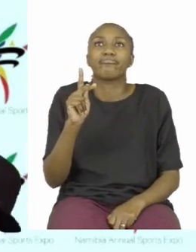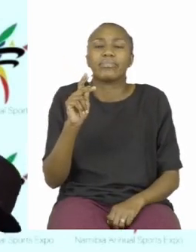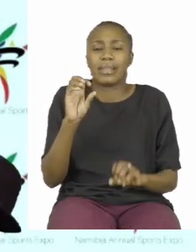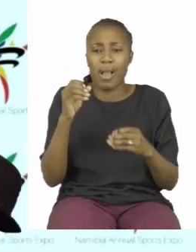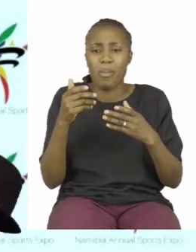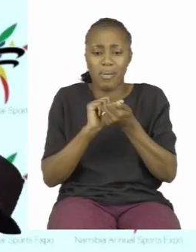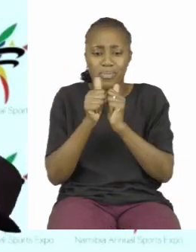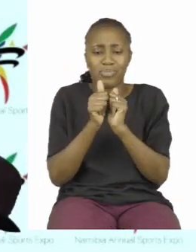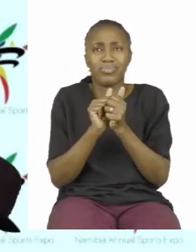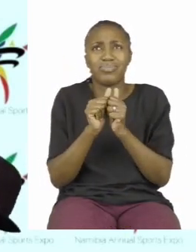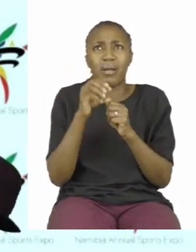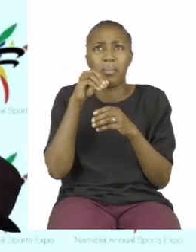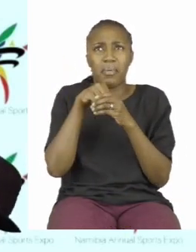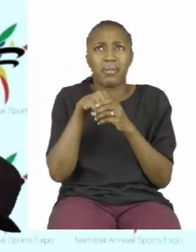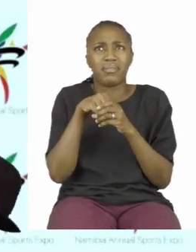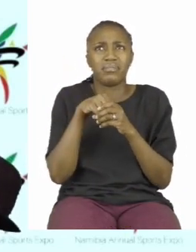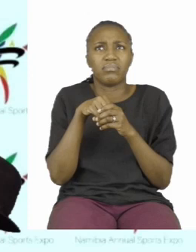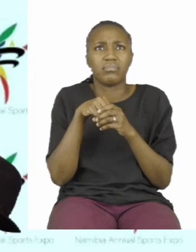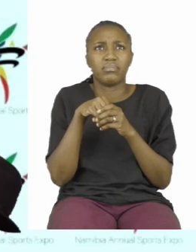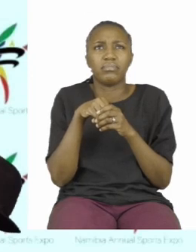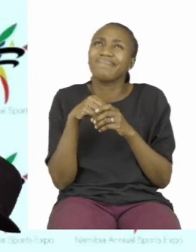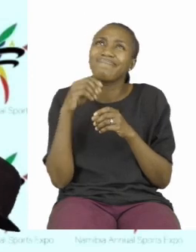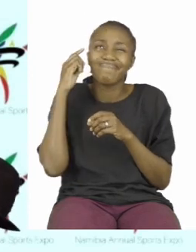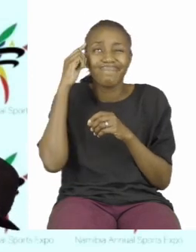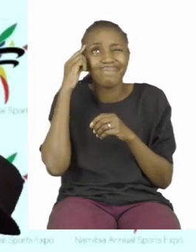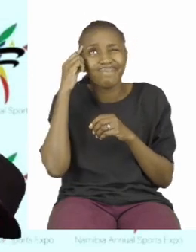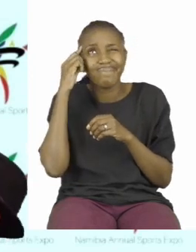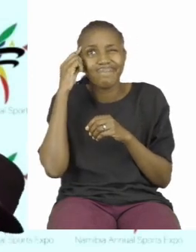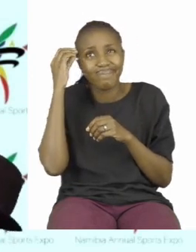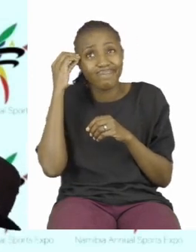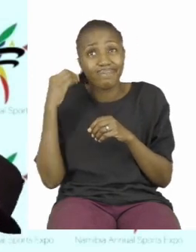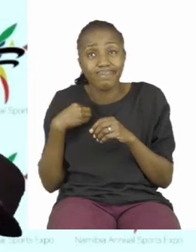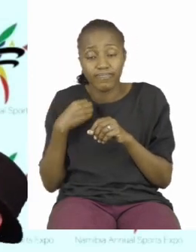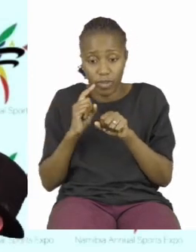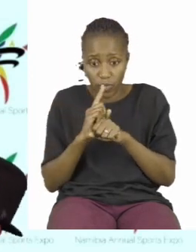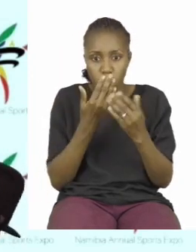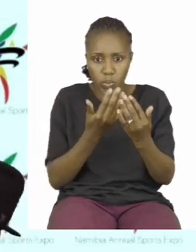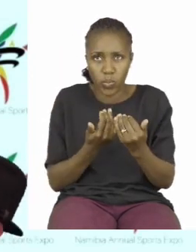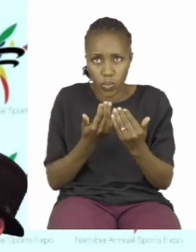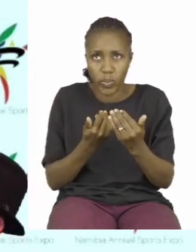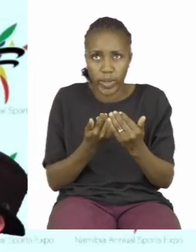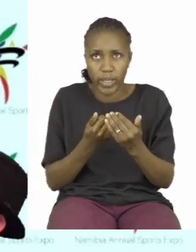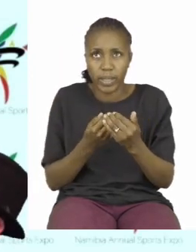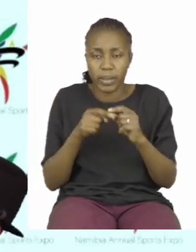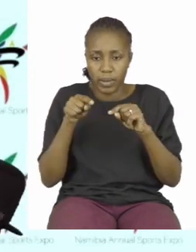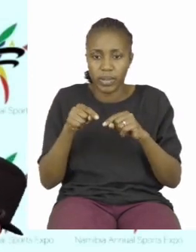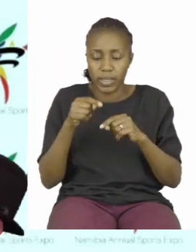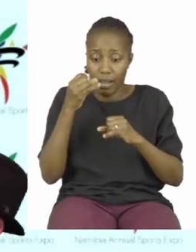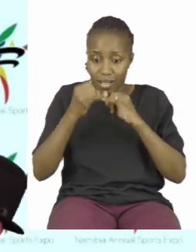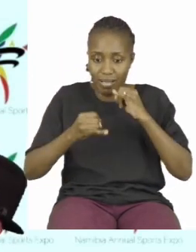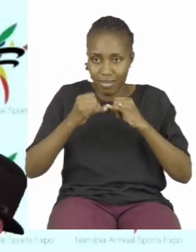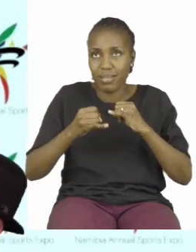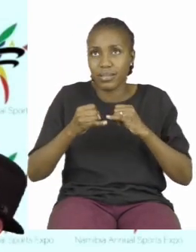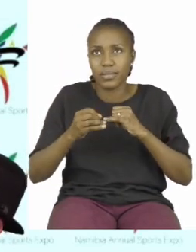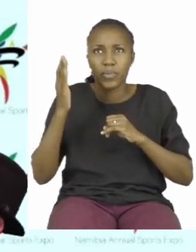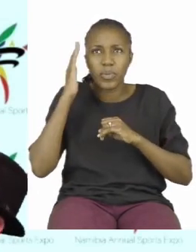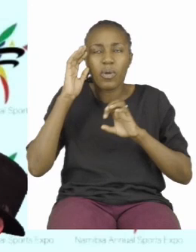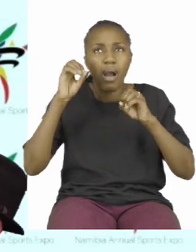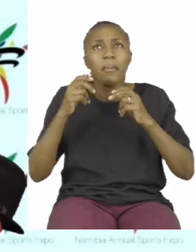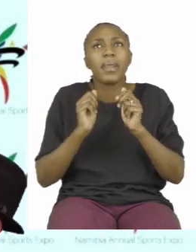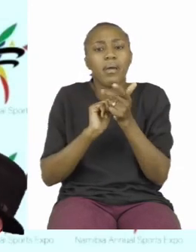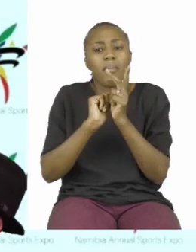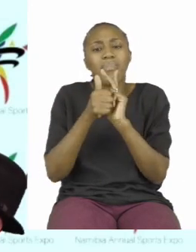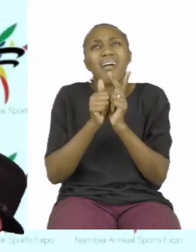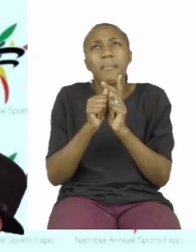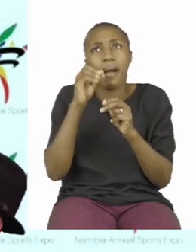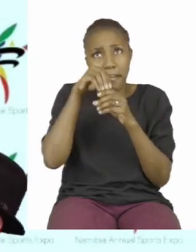athletes are you expecting? That we'll know after this weekend, because entries close this week. Wow. Then we'll know exactly how much is still